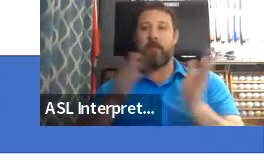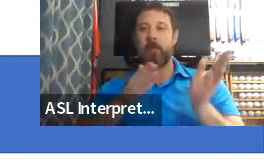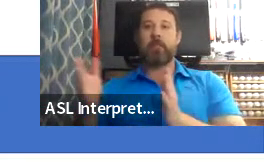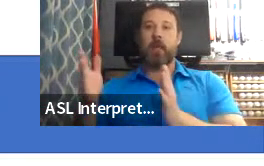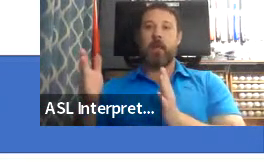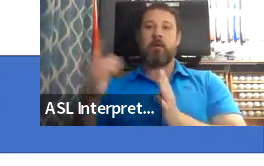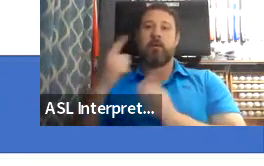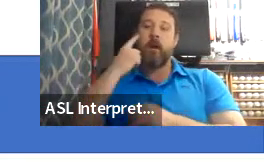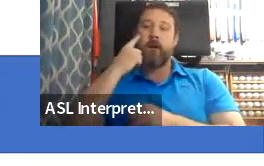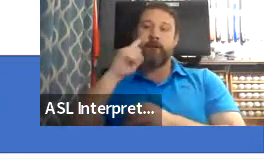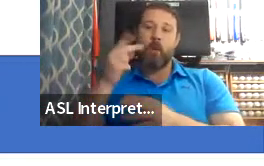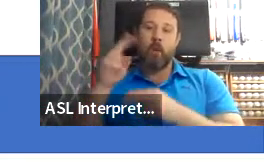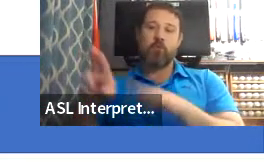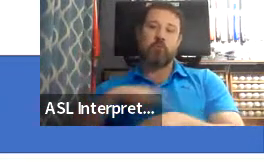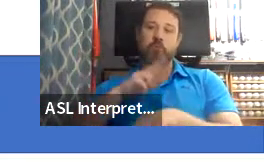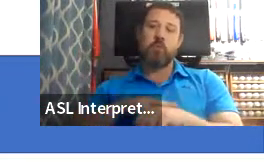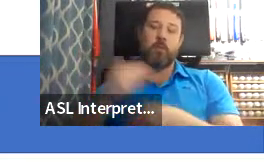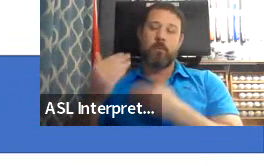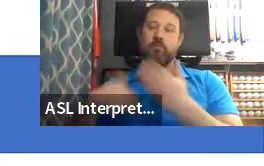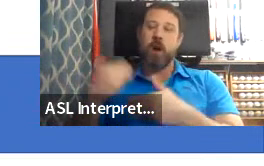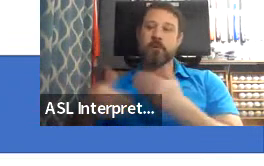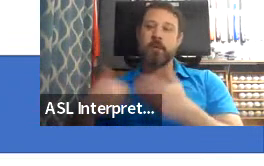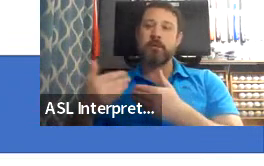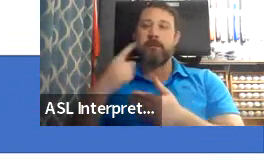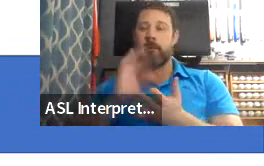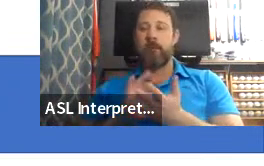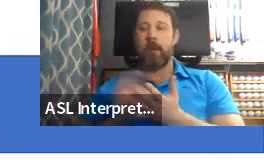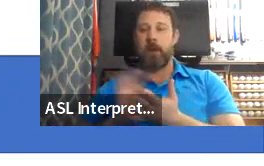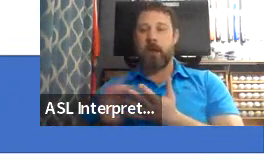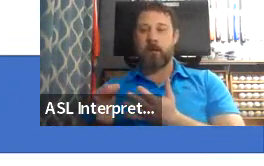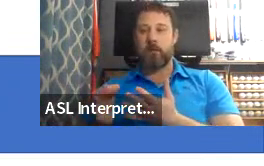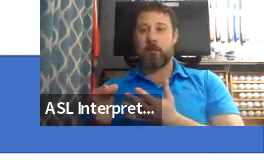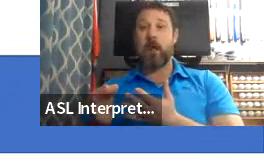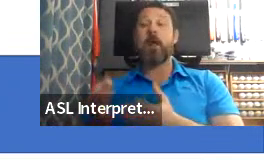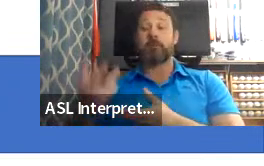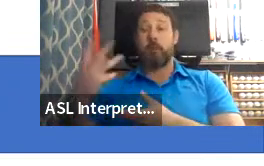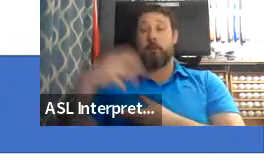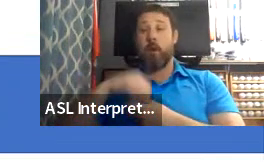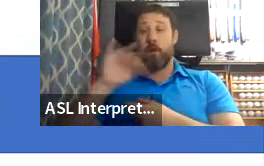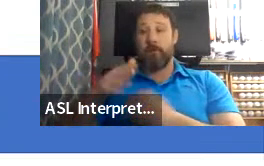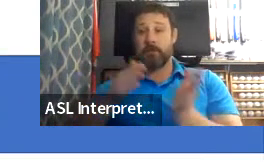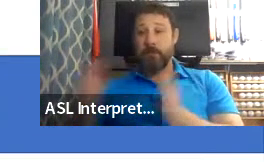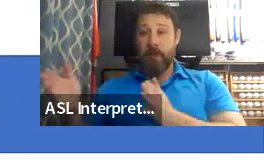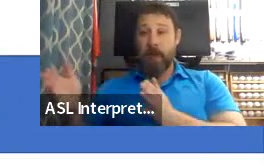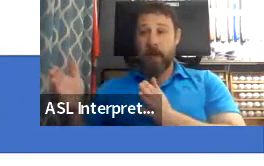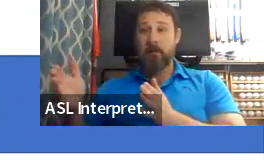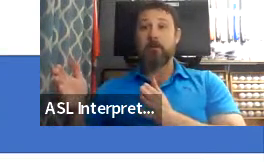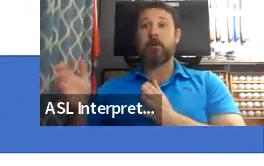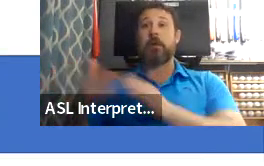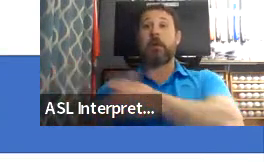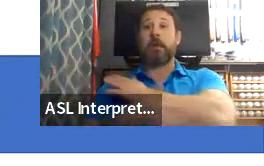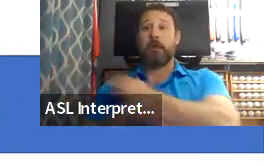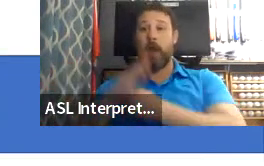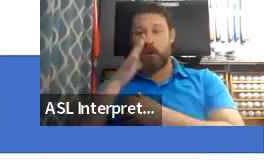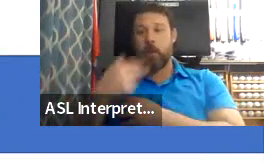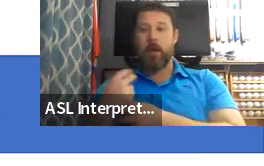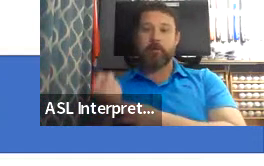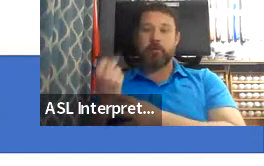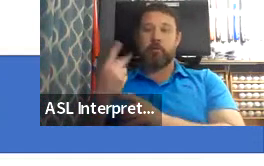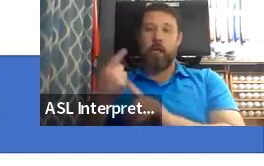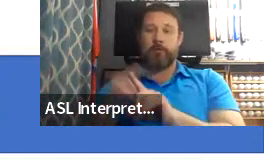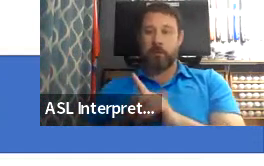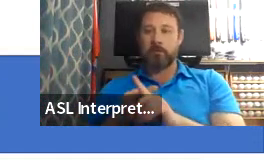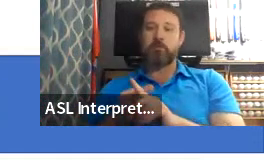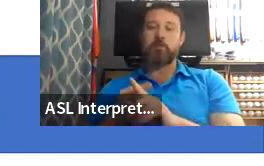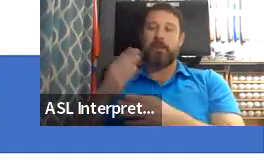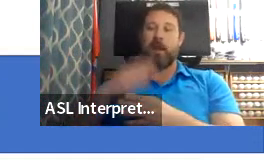for the resumption of normal processing activities for Medi-Cal. And as part of this plan, counties will have 12 months from the end of the